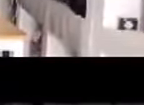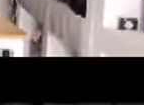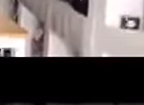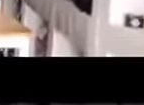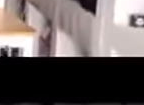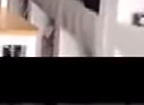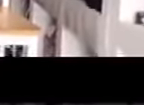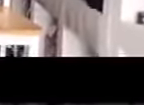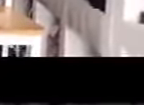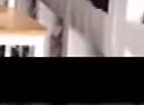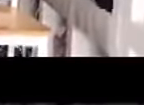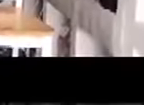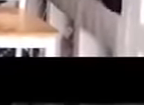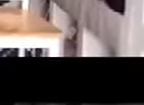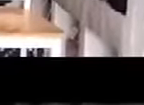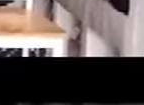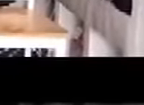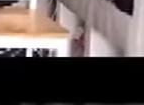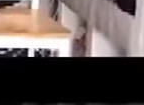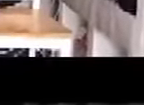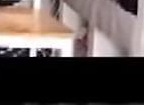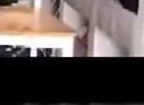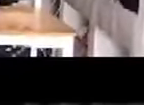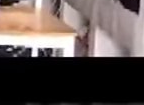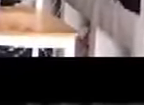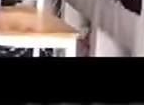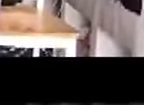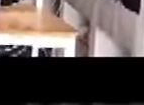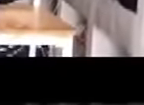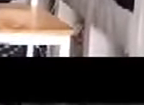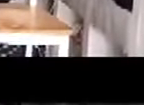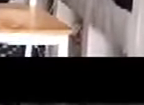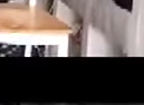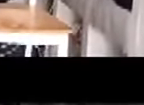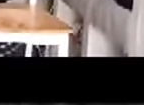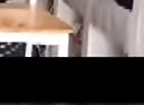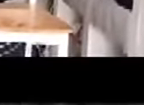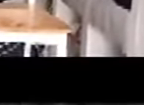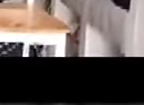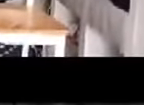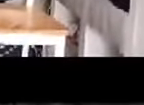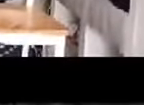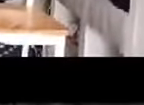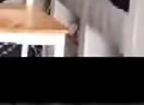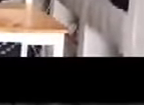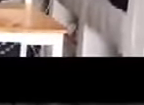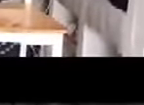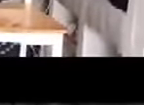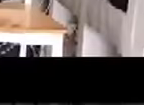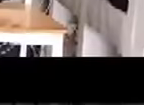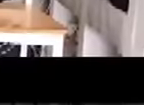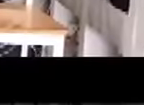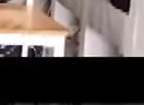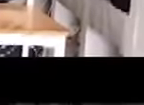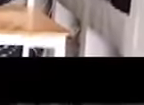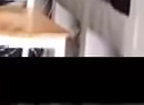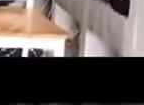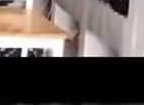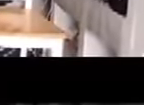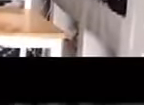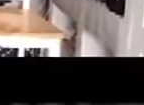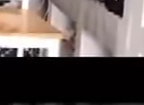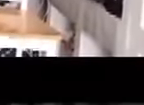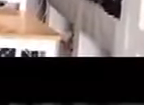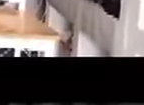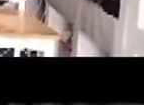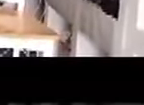indi rek nak products yu bax du paris du italy du usa hein du fi nek ni sax bolé nañ ci nak sweden fu